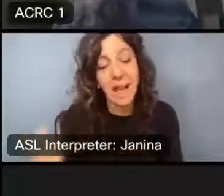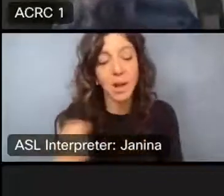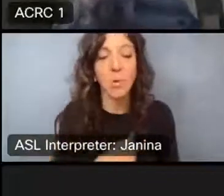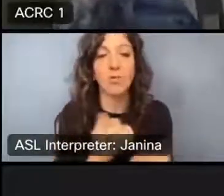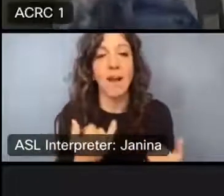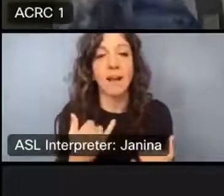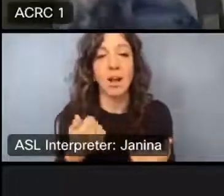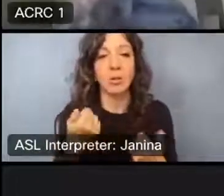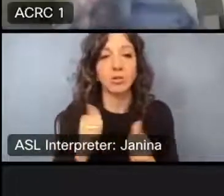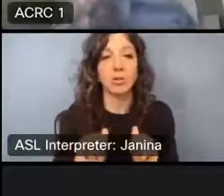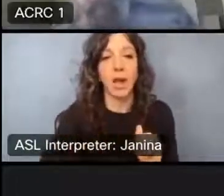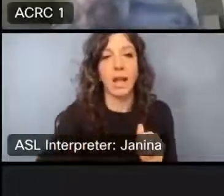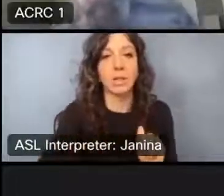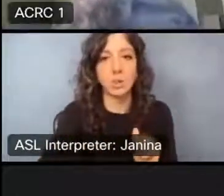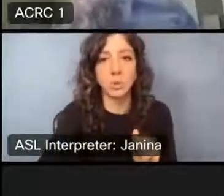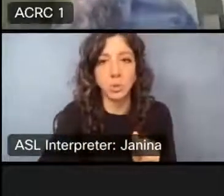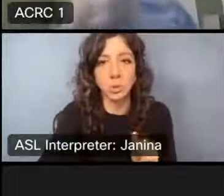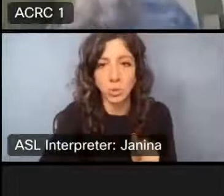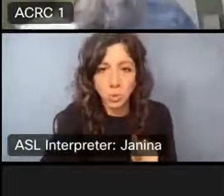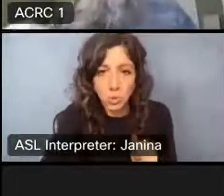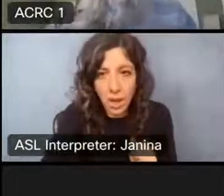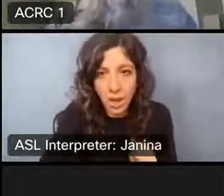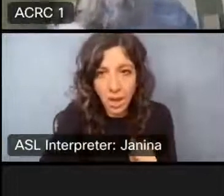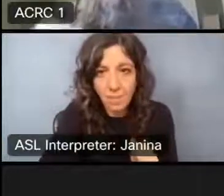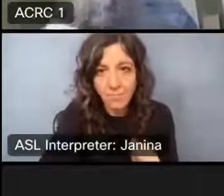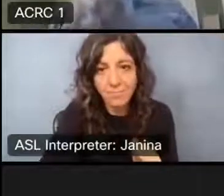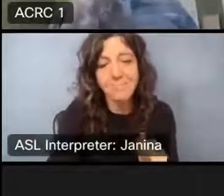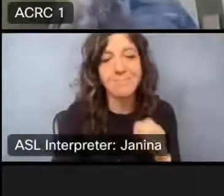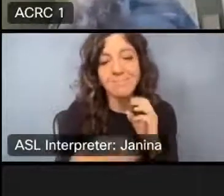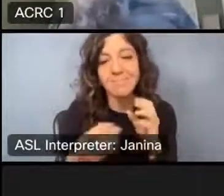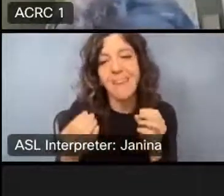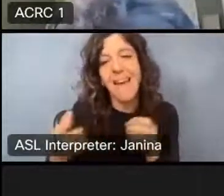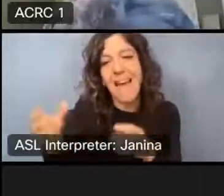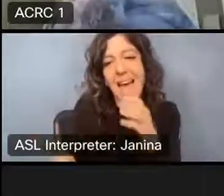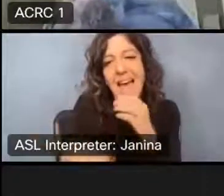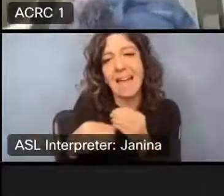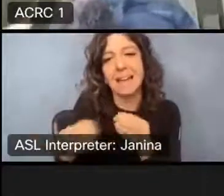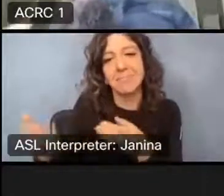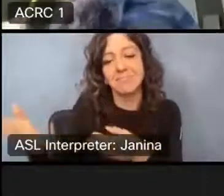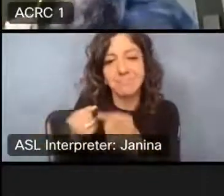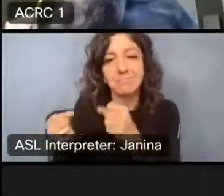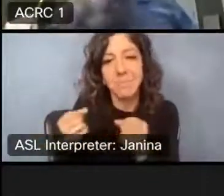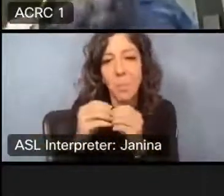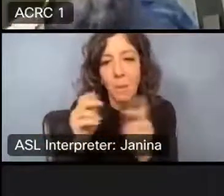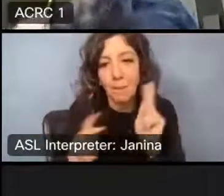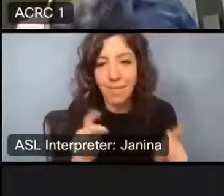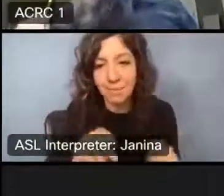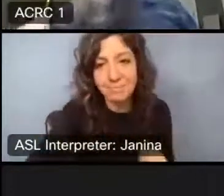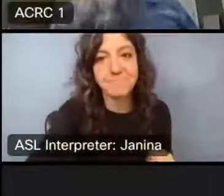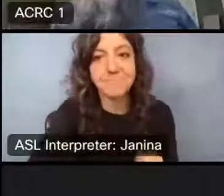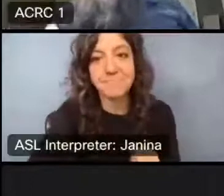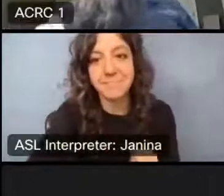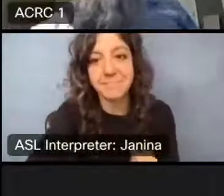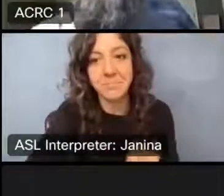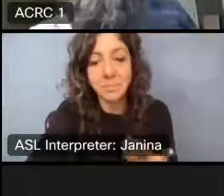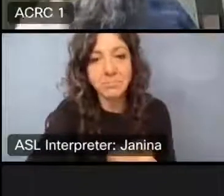at the additional hiring of a few more positions. I had an